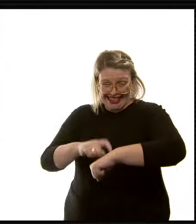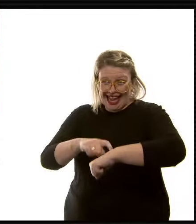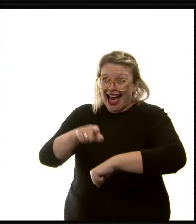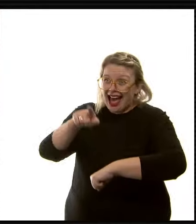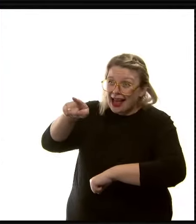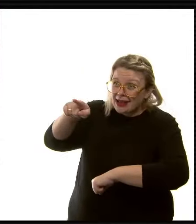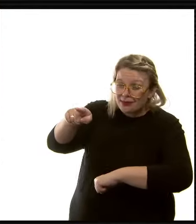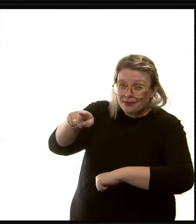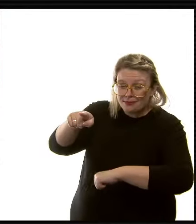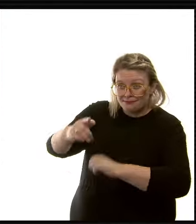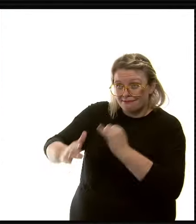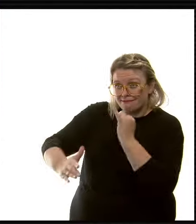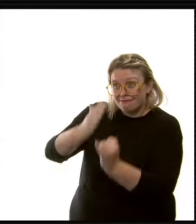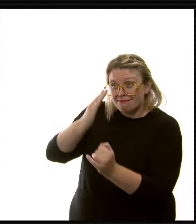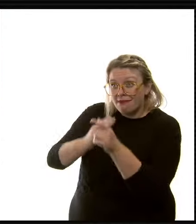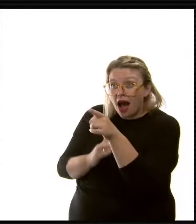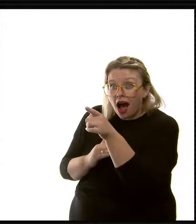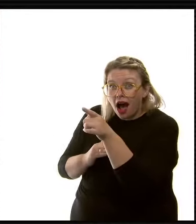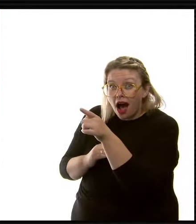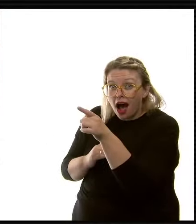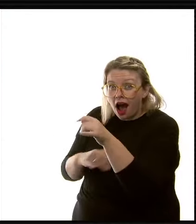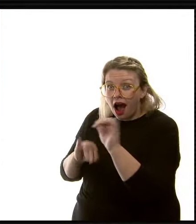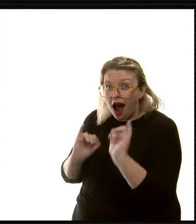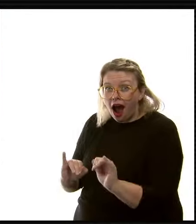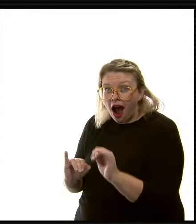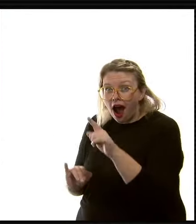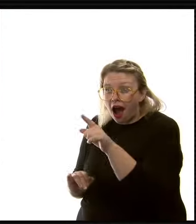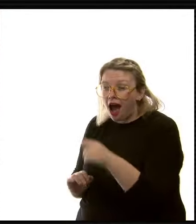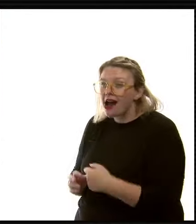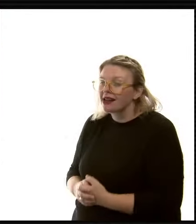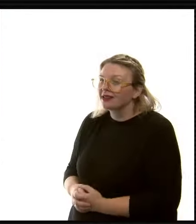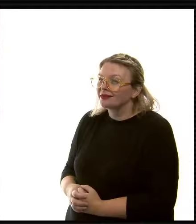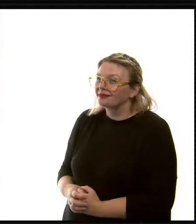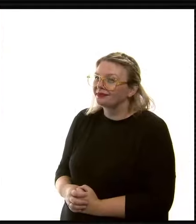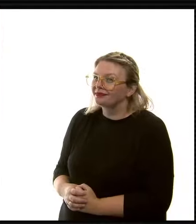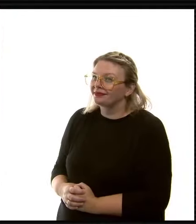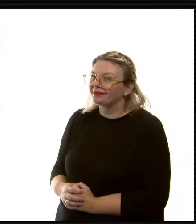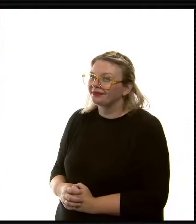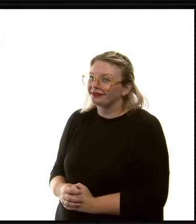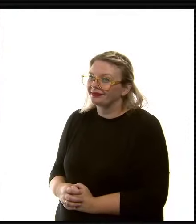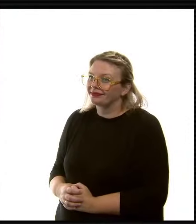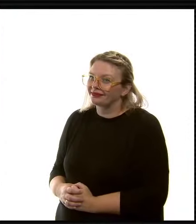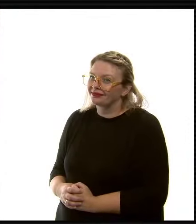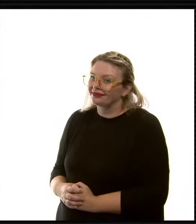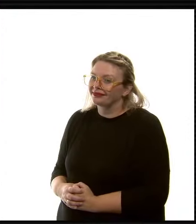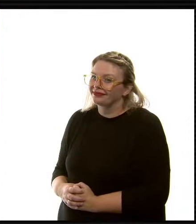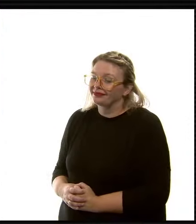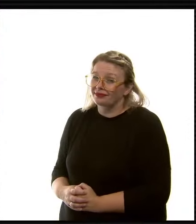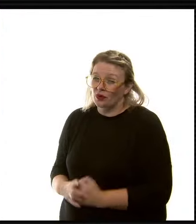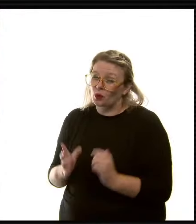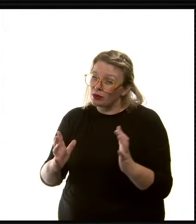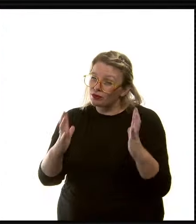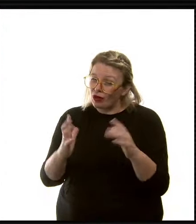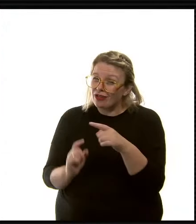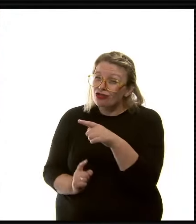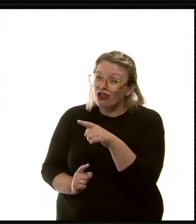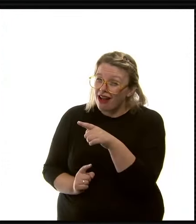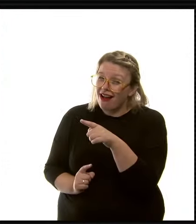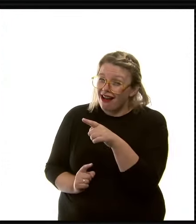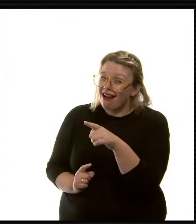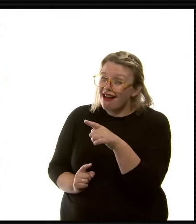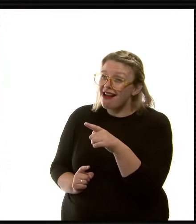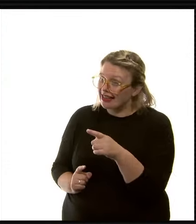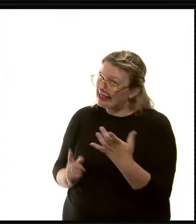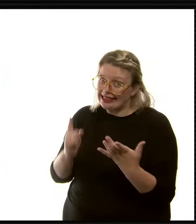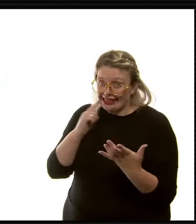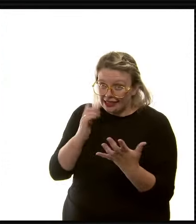here. Whoa. Check that out. Way to pile on the pressure. All-Stars, you're used to making the impossible